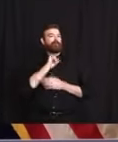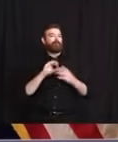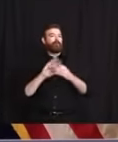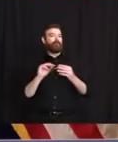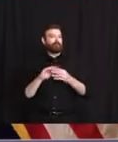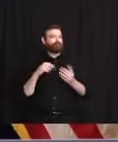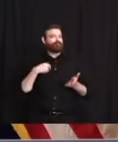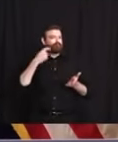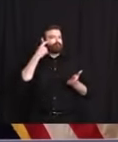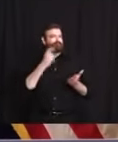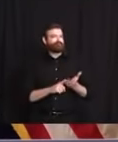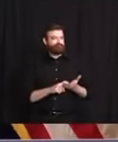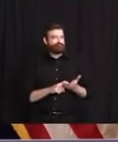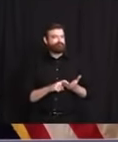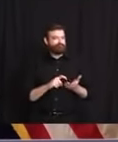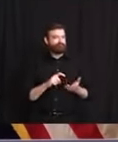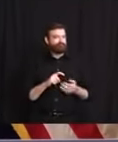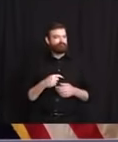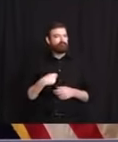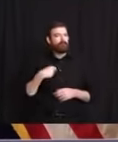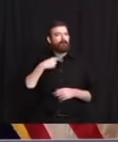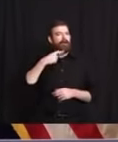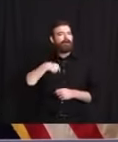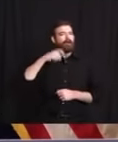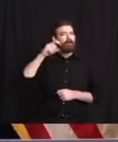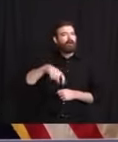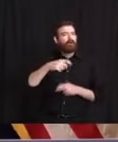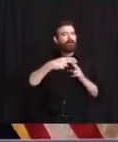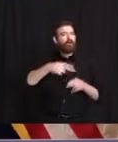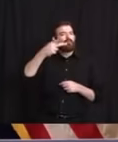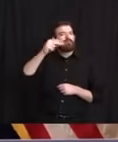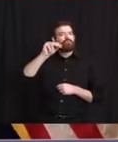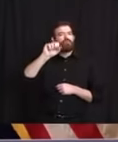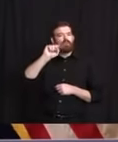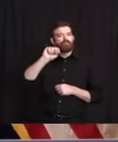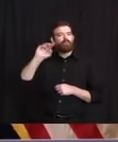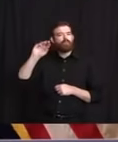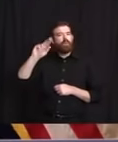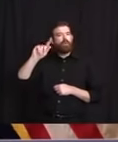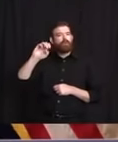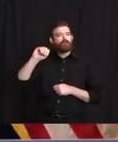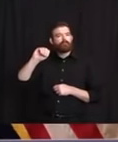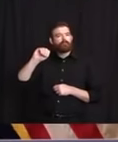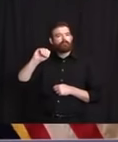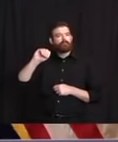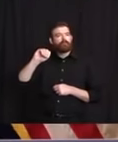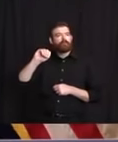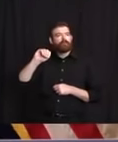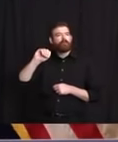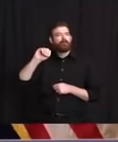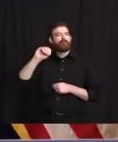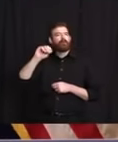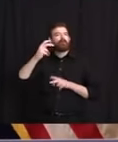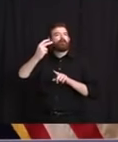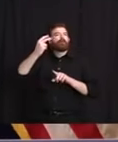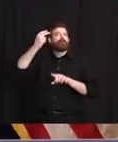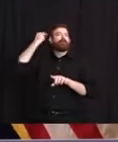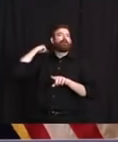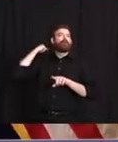9/11 Commission. And I've said that both as a nation and as a state. So I'm completely committed to that.